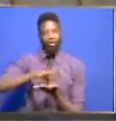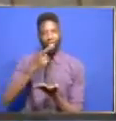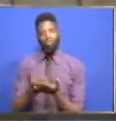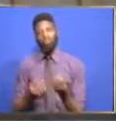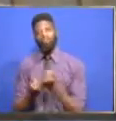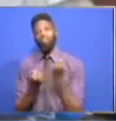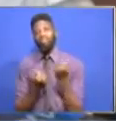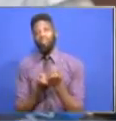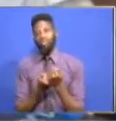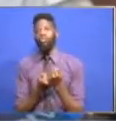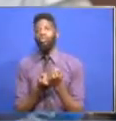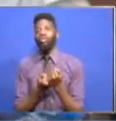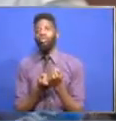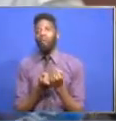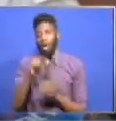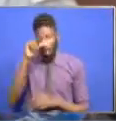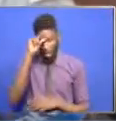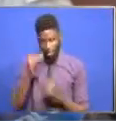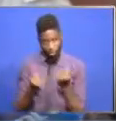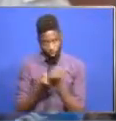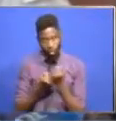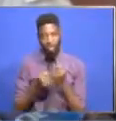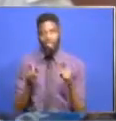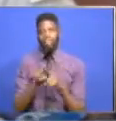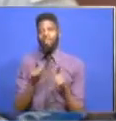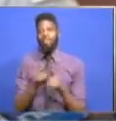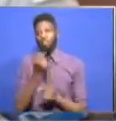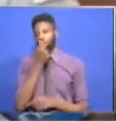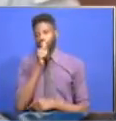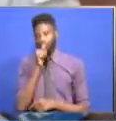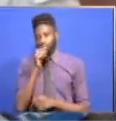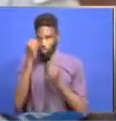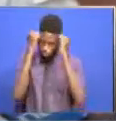underprivileged students. We discussed issues of mutual interest, including how